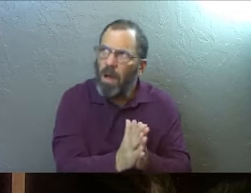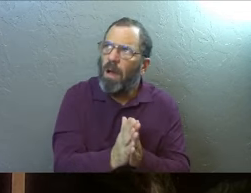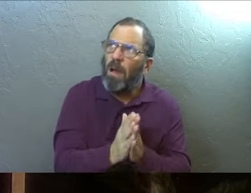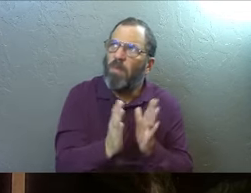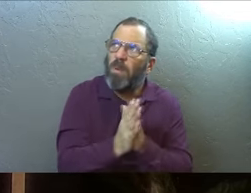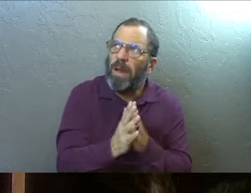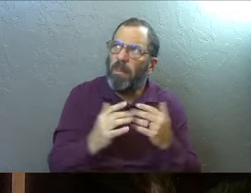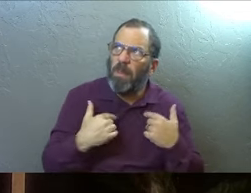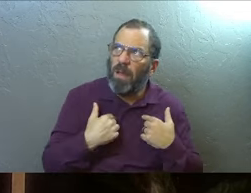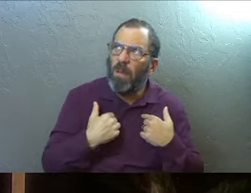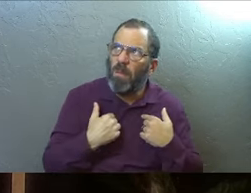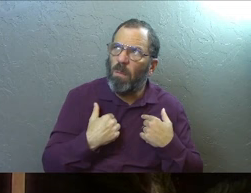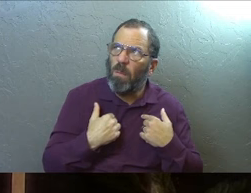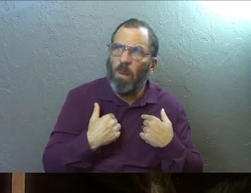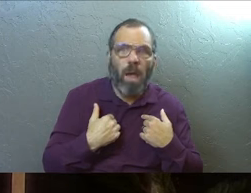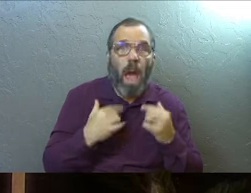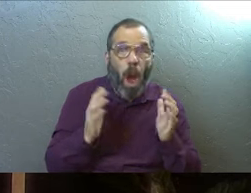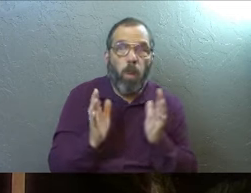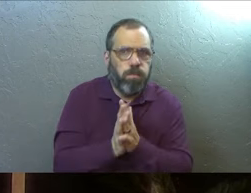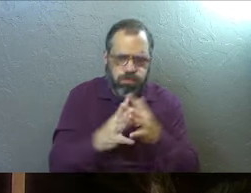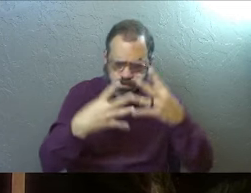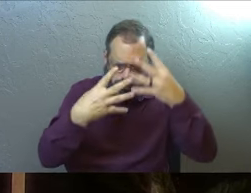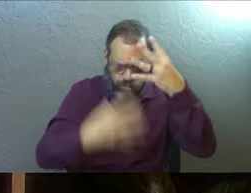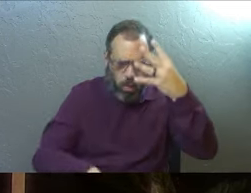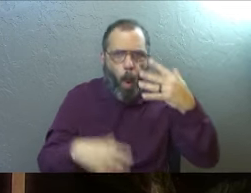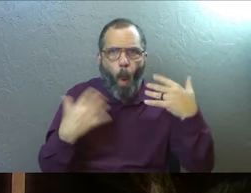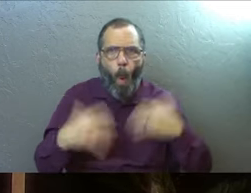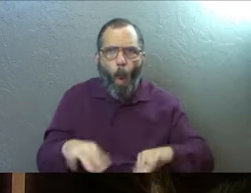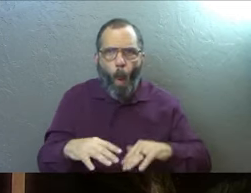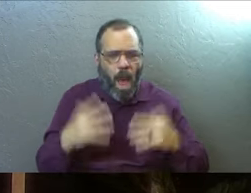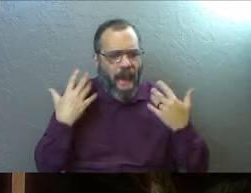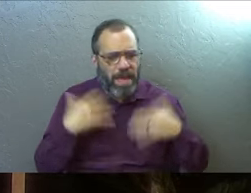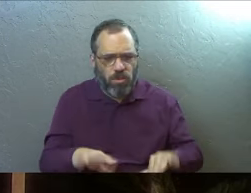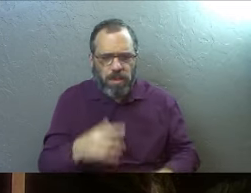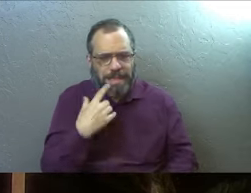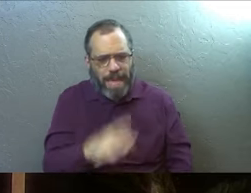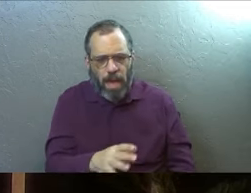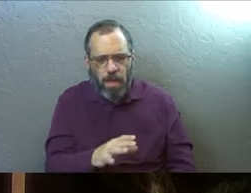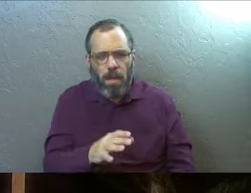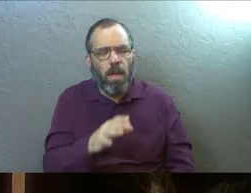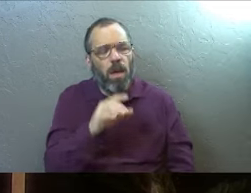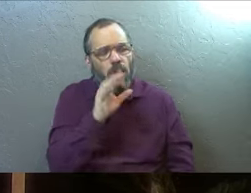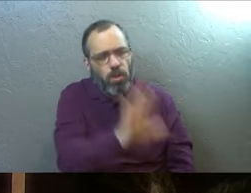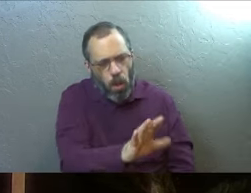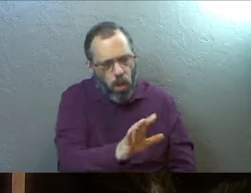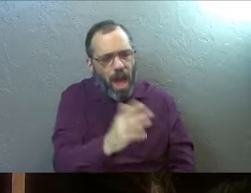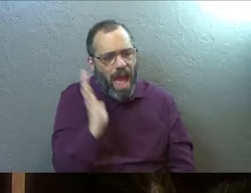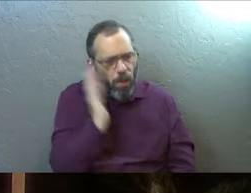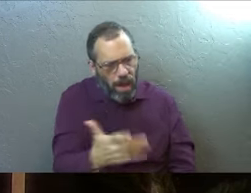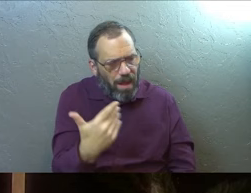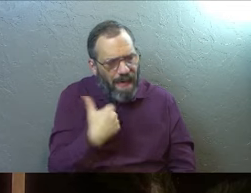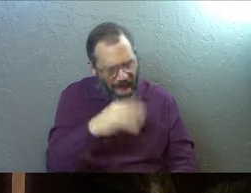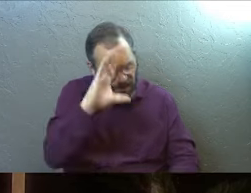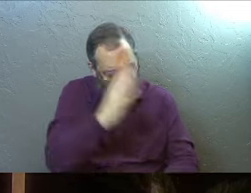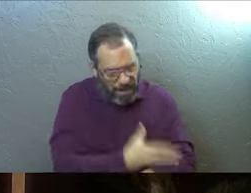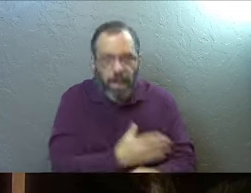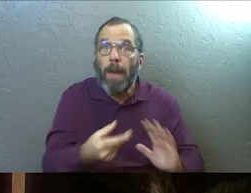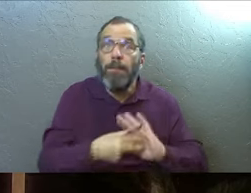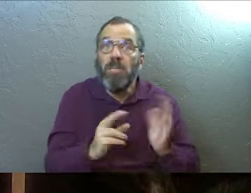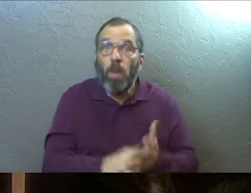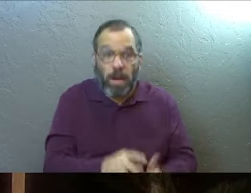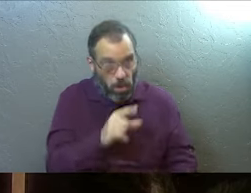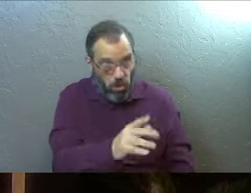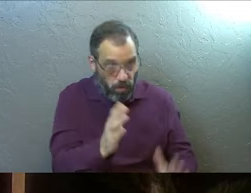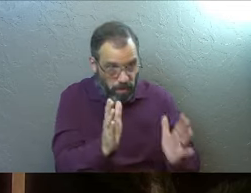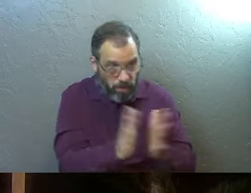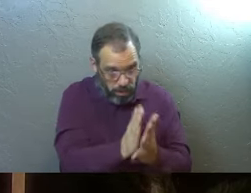prayer? He'd probably prayed a lot of prayers. The angel's indicating it to him. You're going to have a son. So what's he saying?